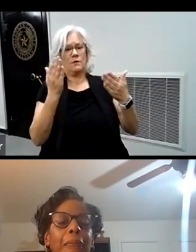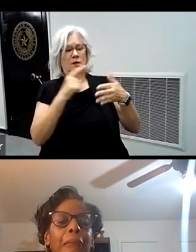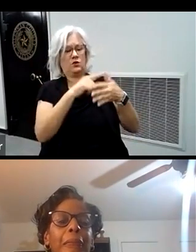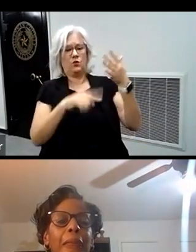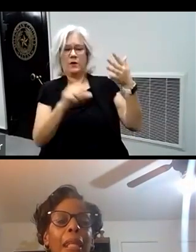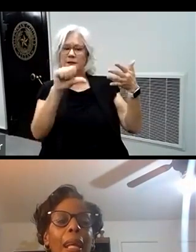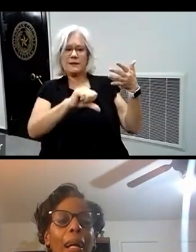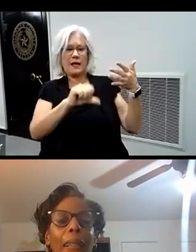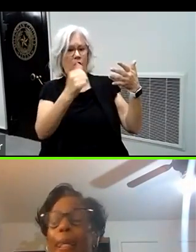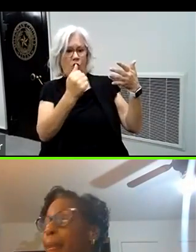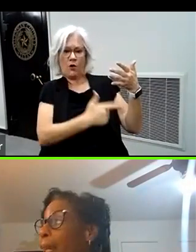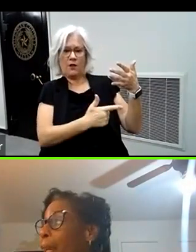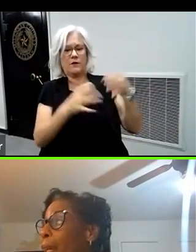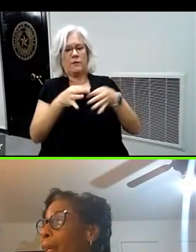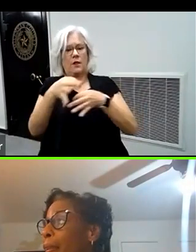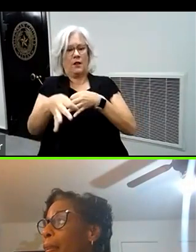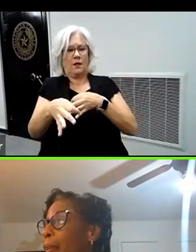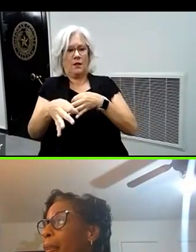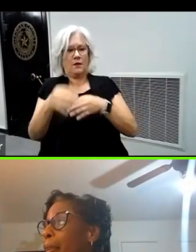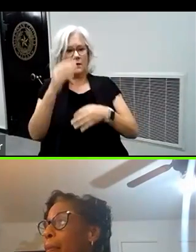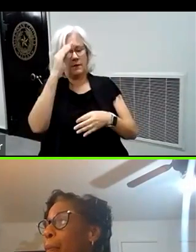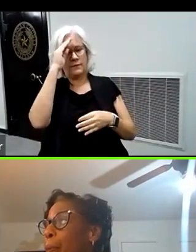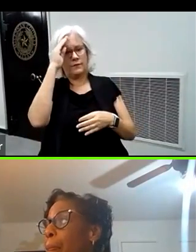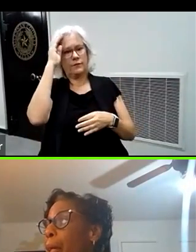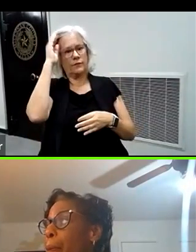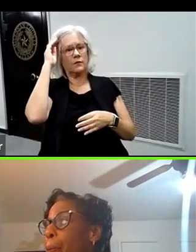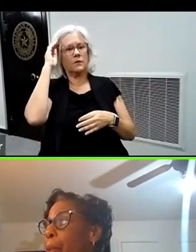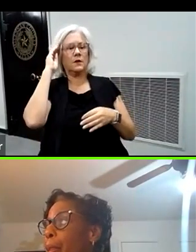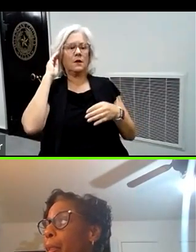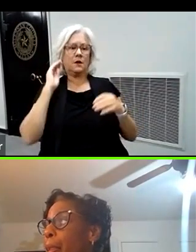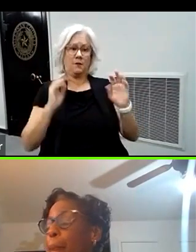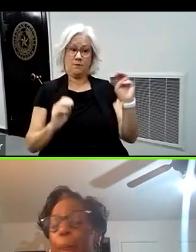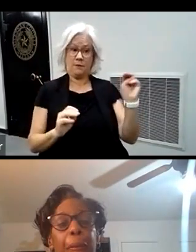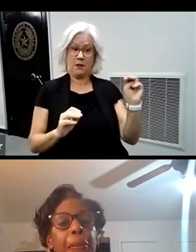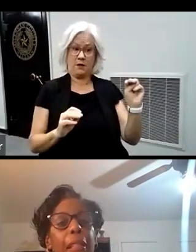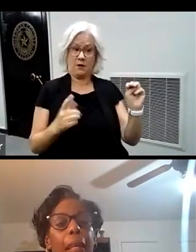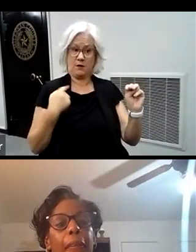court. I'd like to add, we met with